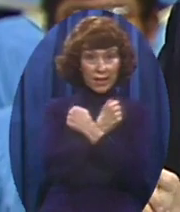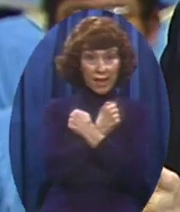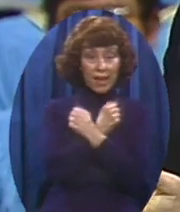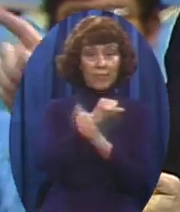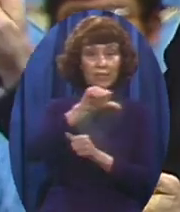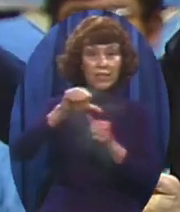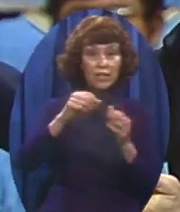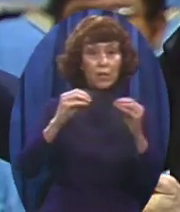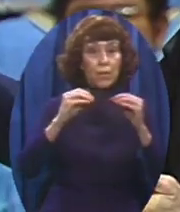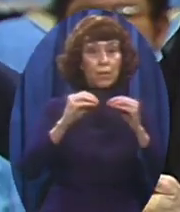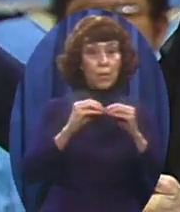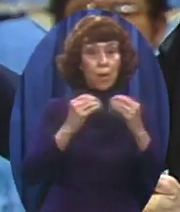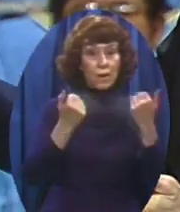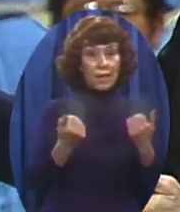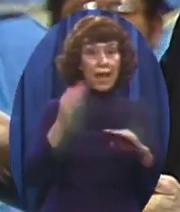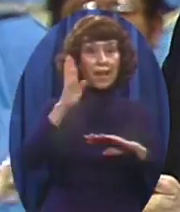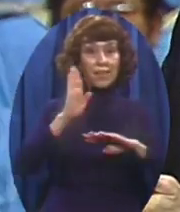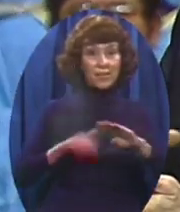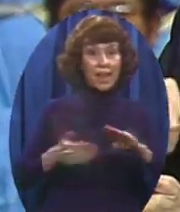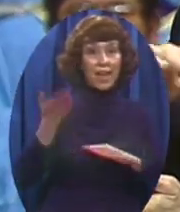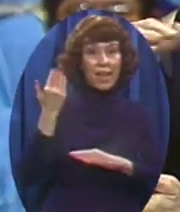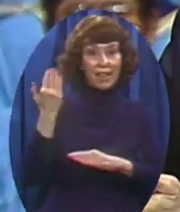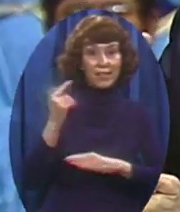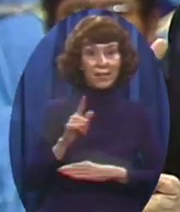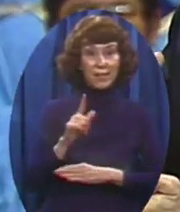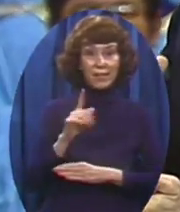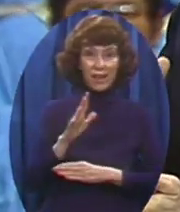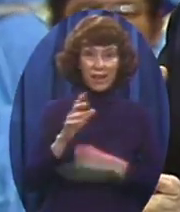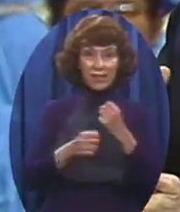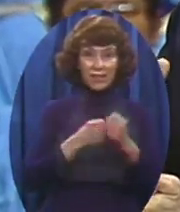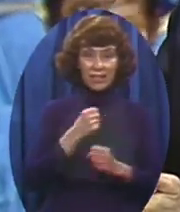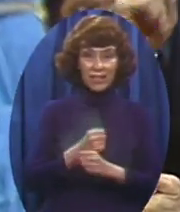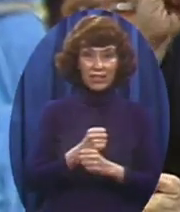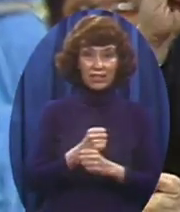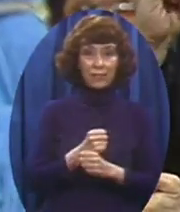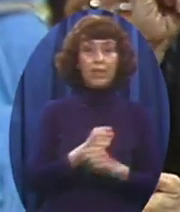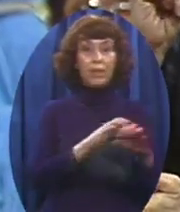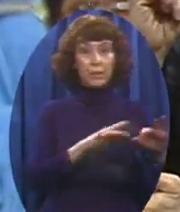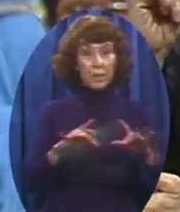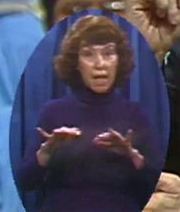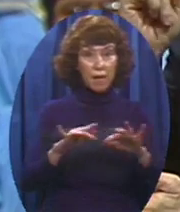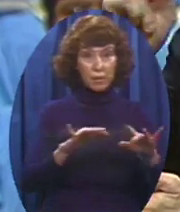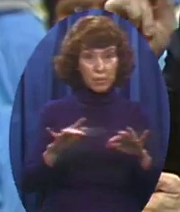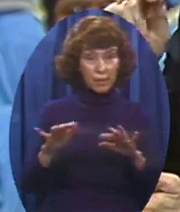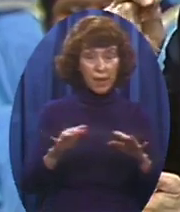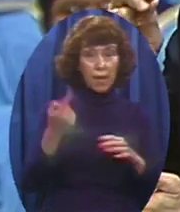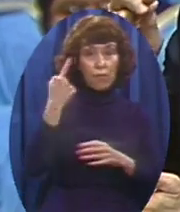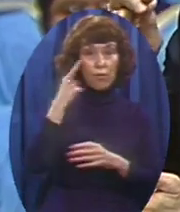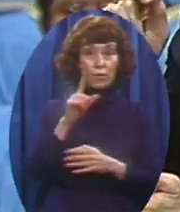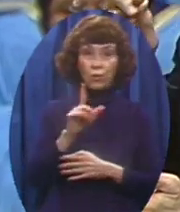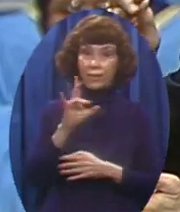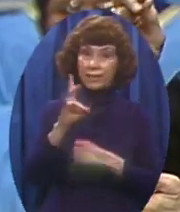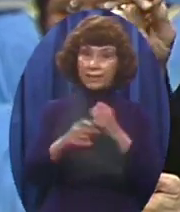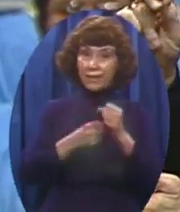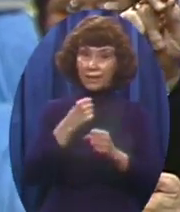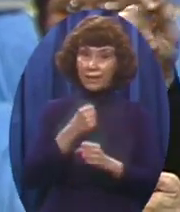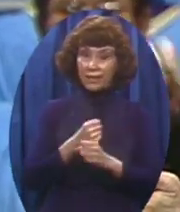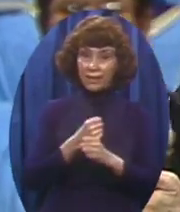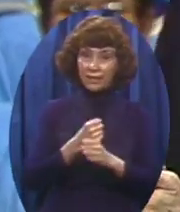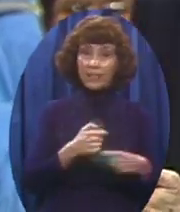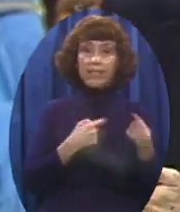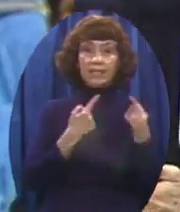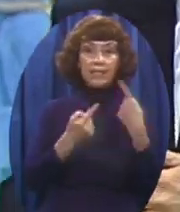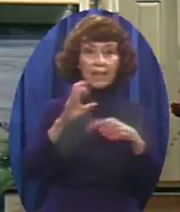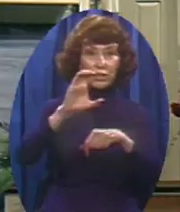possible. She's been the pianist for all of these 27 years the church has been here. 2 years she played the piano before we